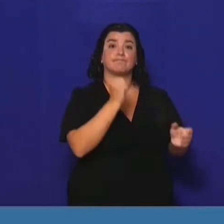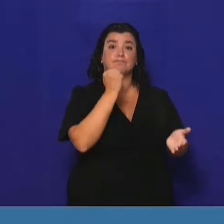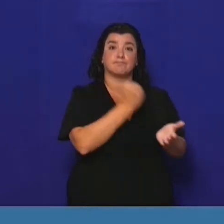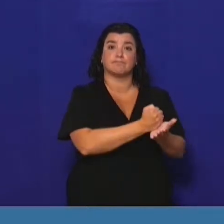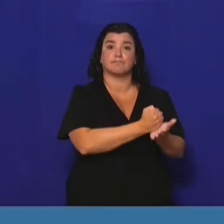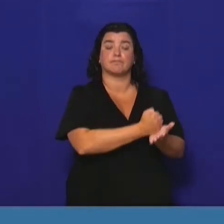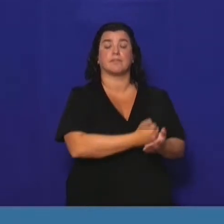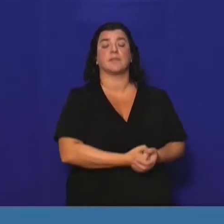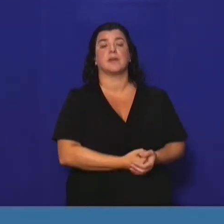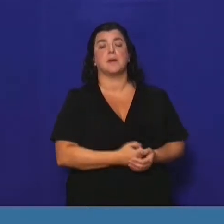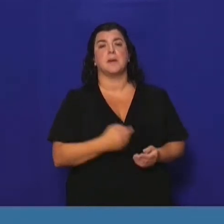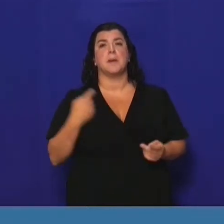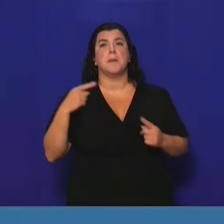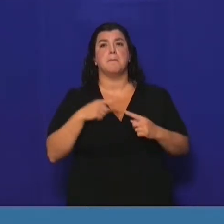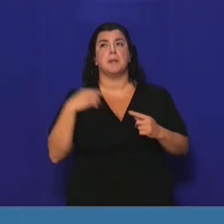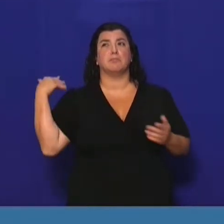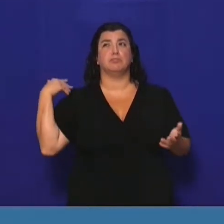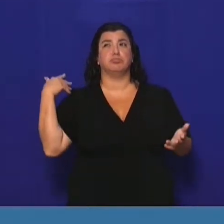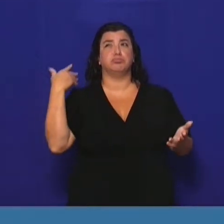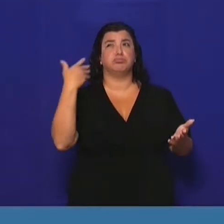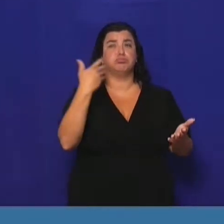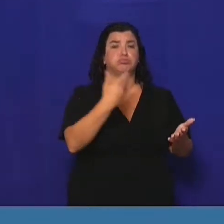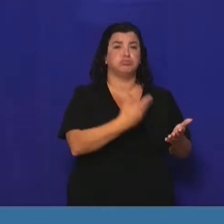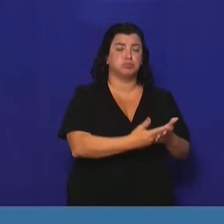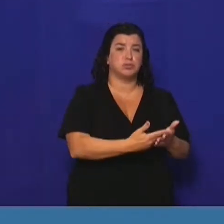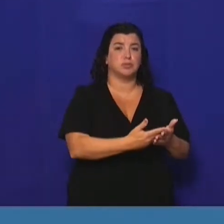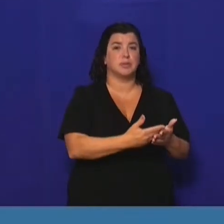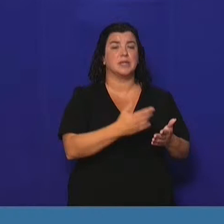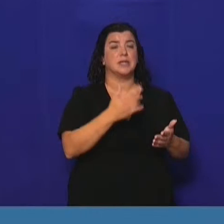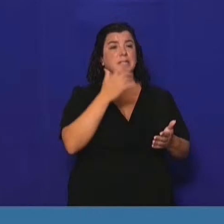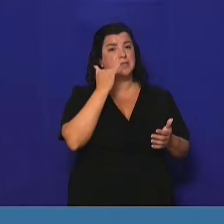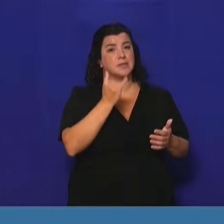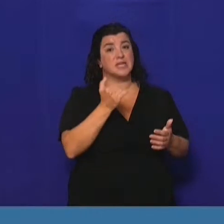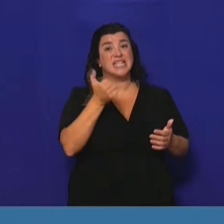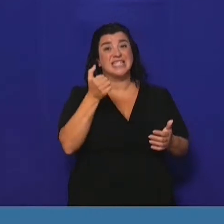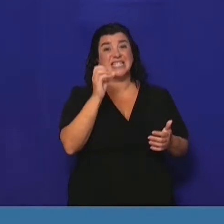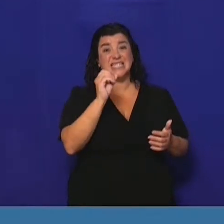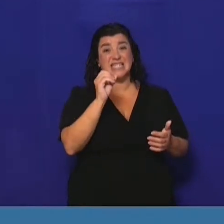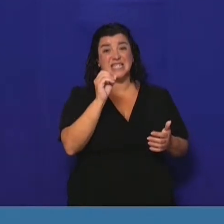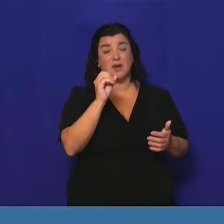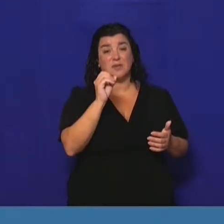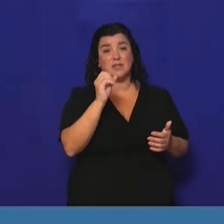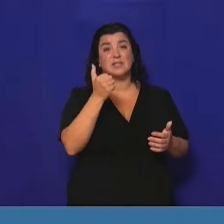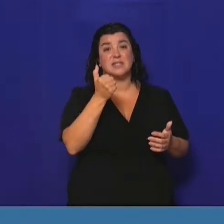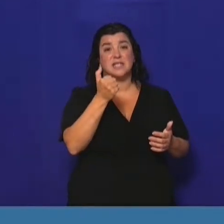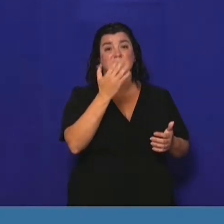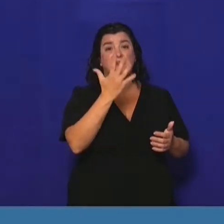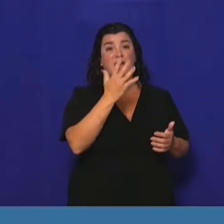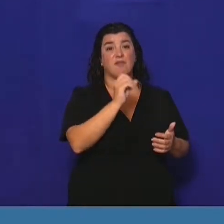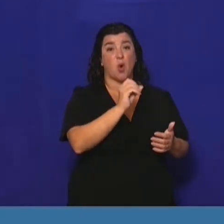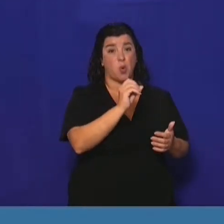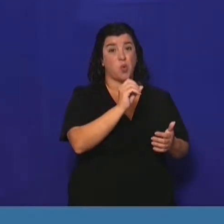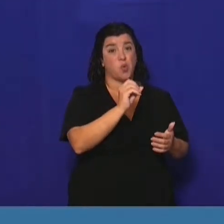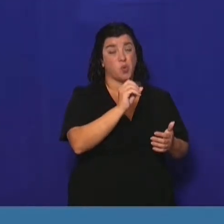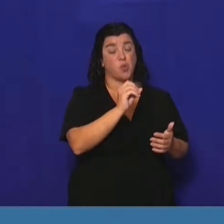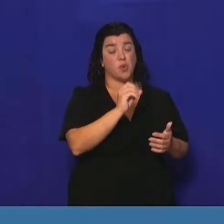bħala mill-bidunet bħala overall inspection saru 60,654 u kien